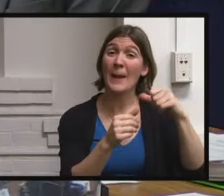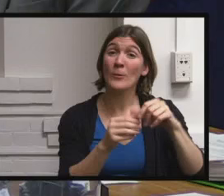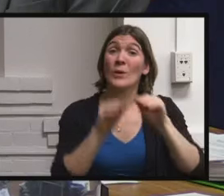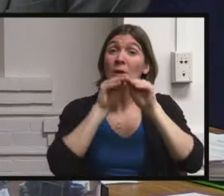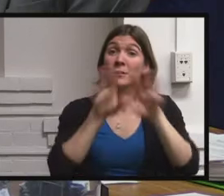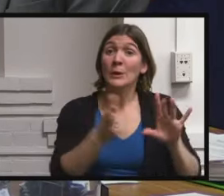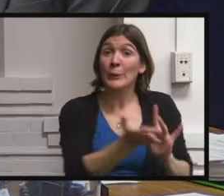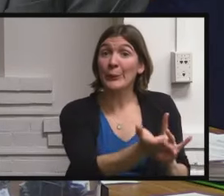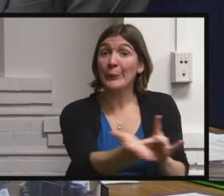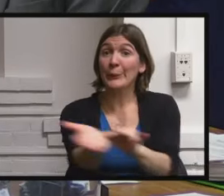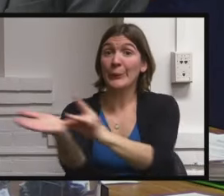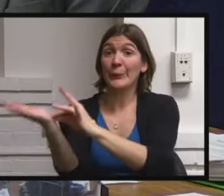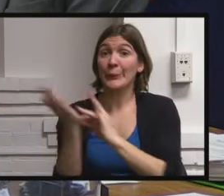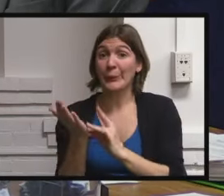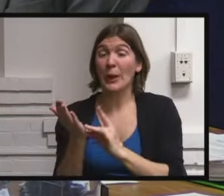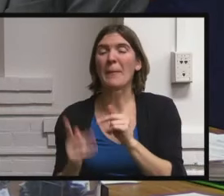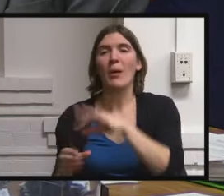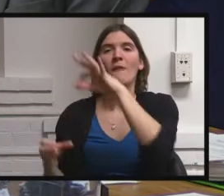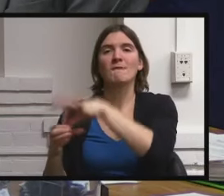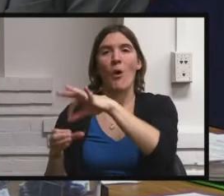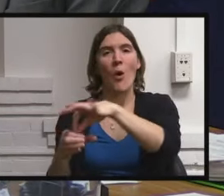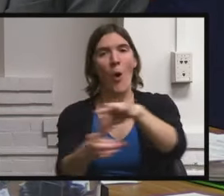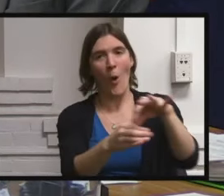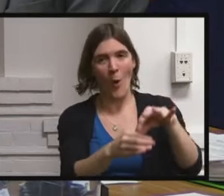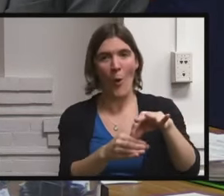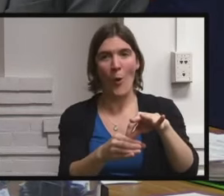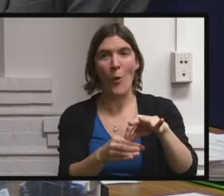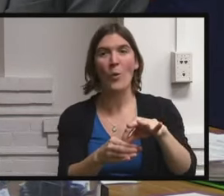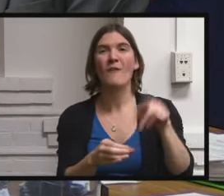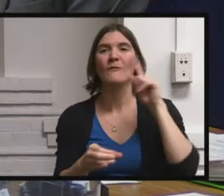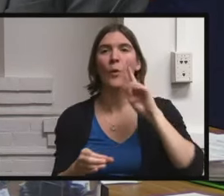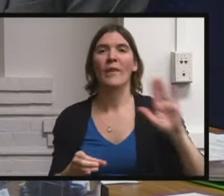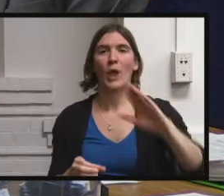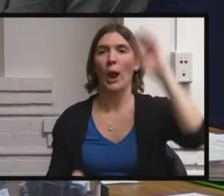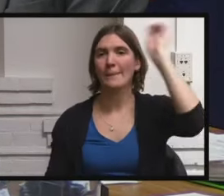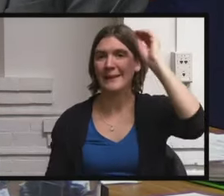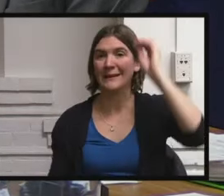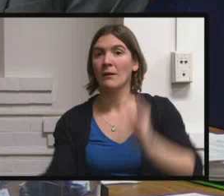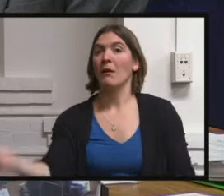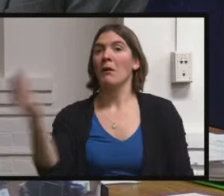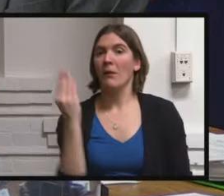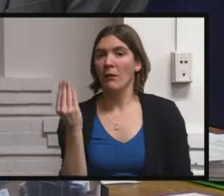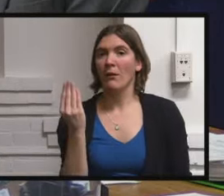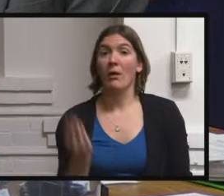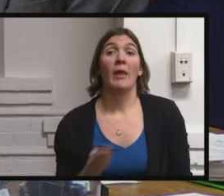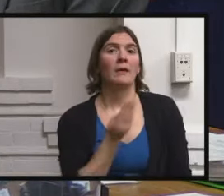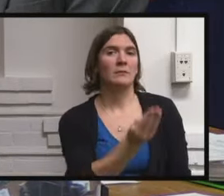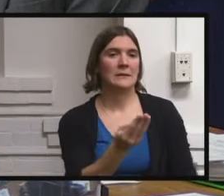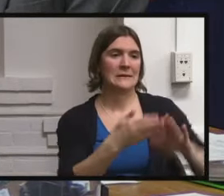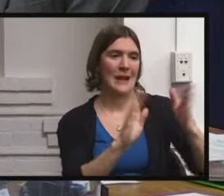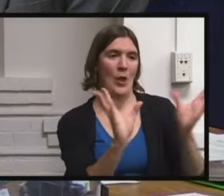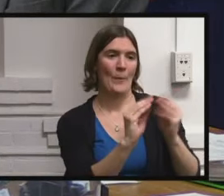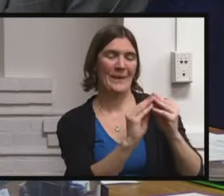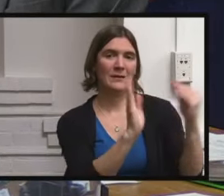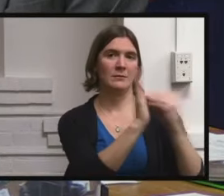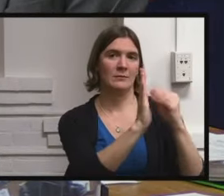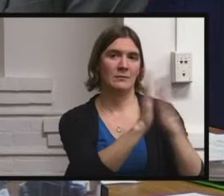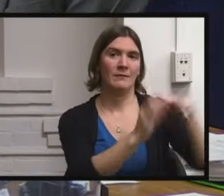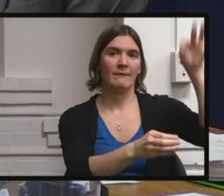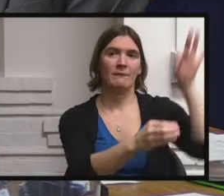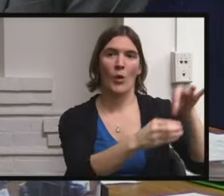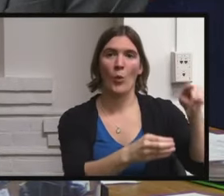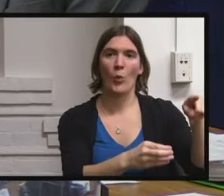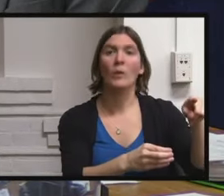put the 1% local option sales tax on the March town meeting day election